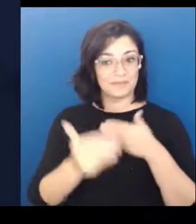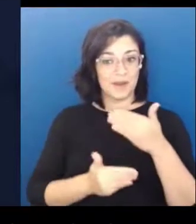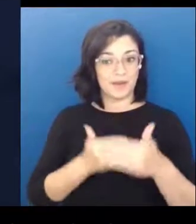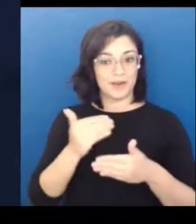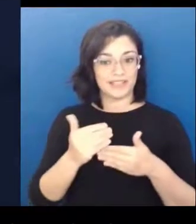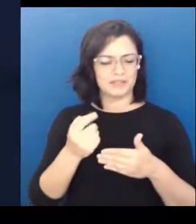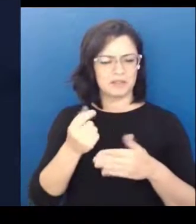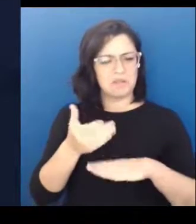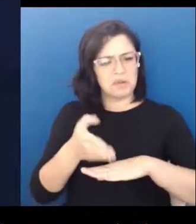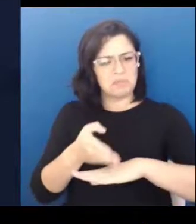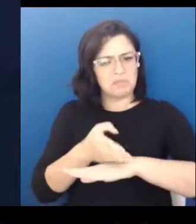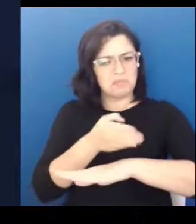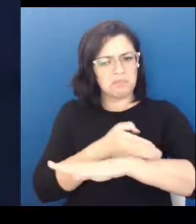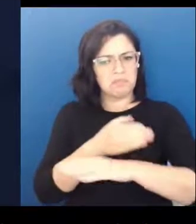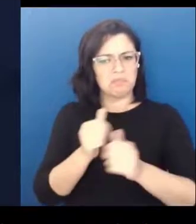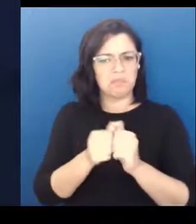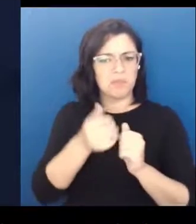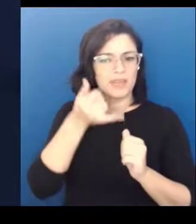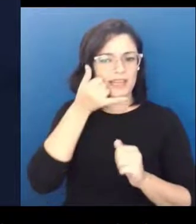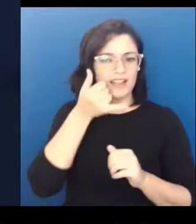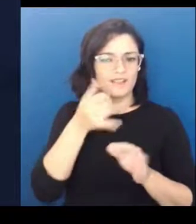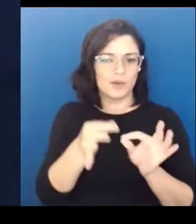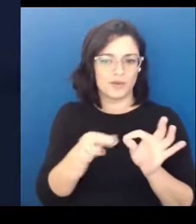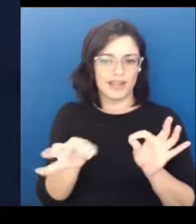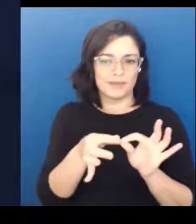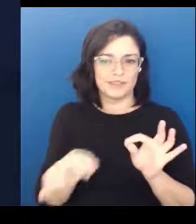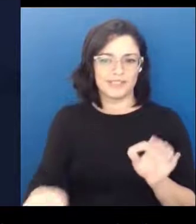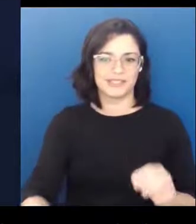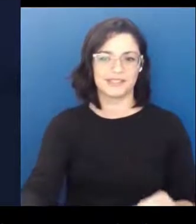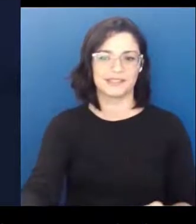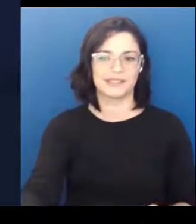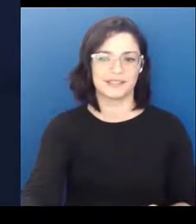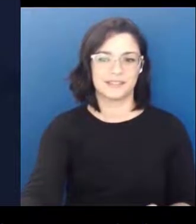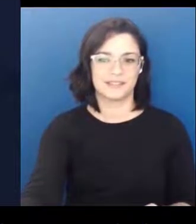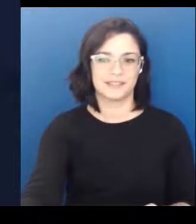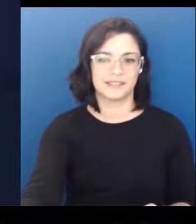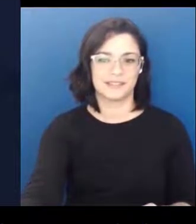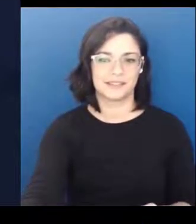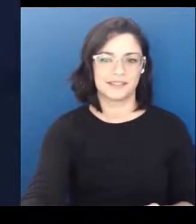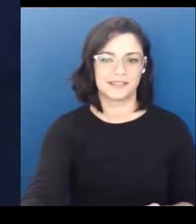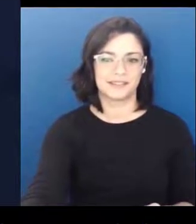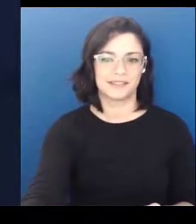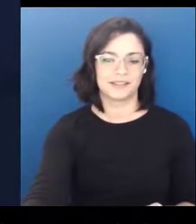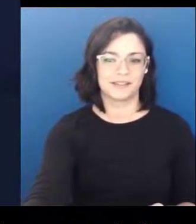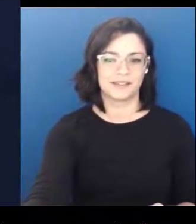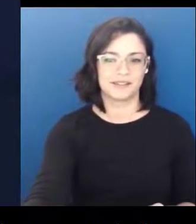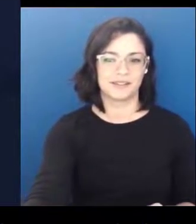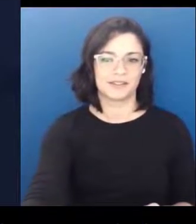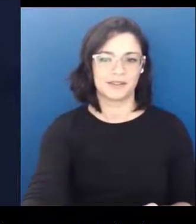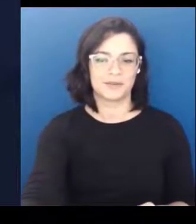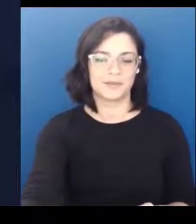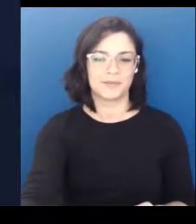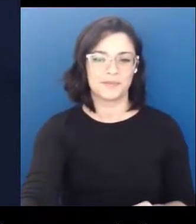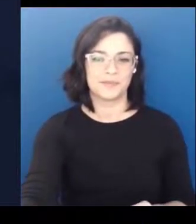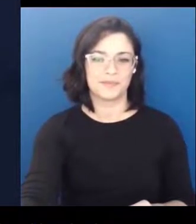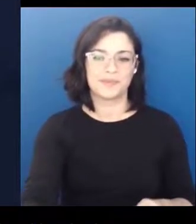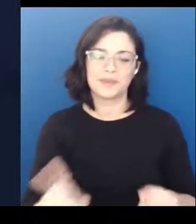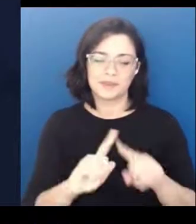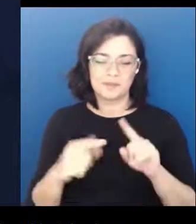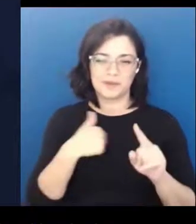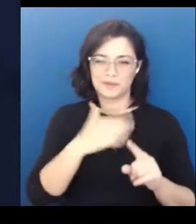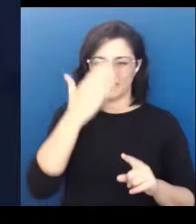telephone captioning, but I think as in all areas, it's not perfect yet. Accurate captioning on the phone is